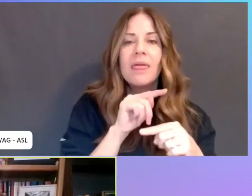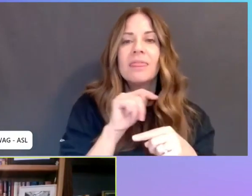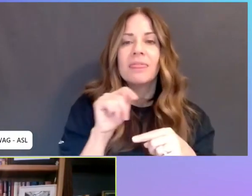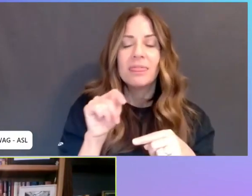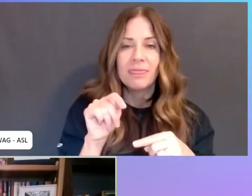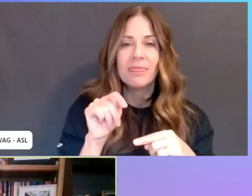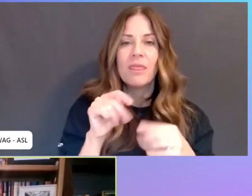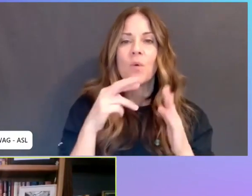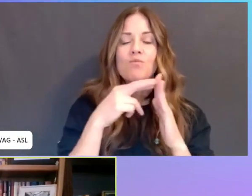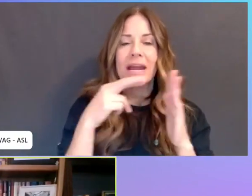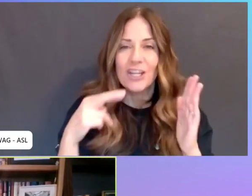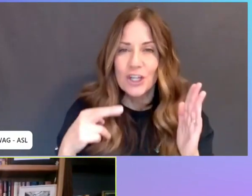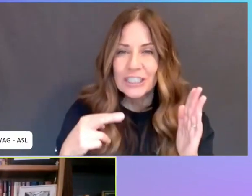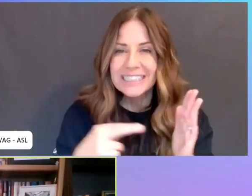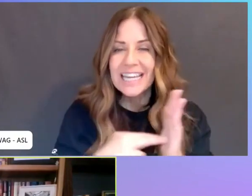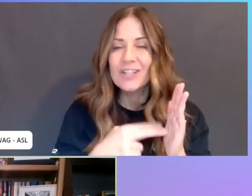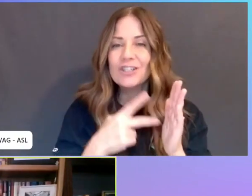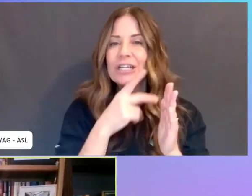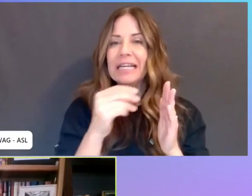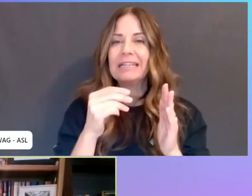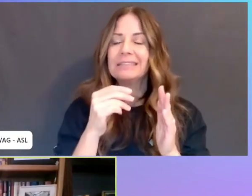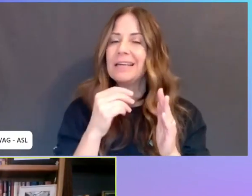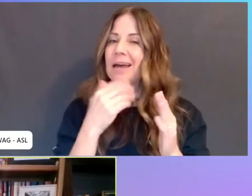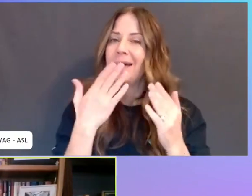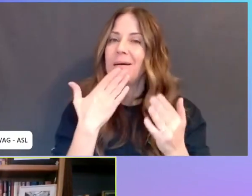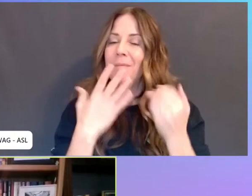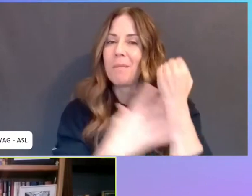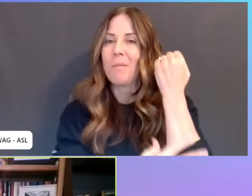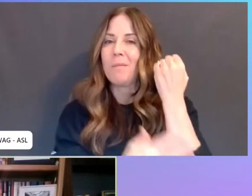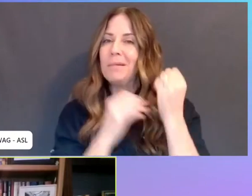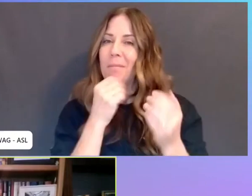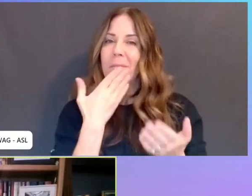prescriptive regulation is poorly designed or written?